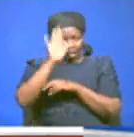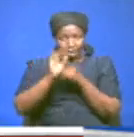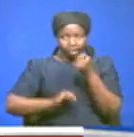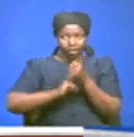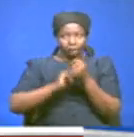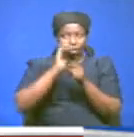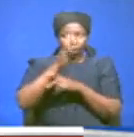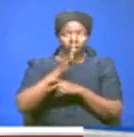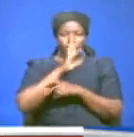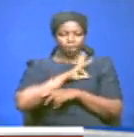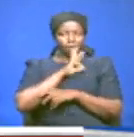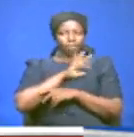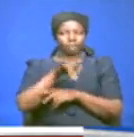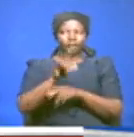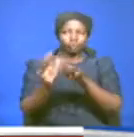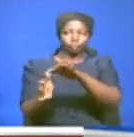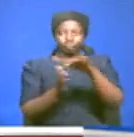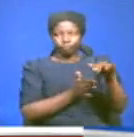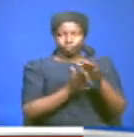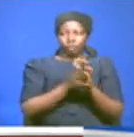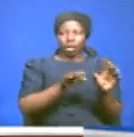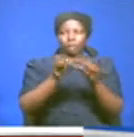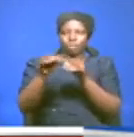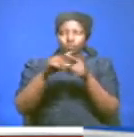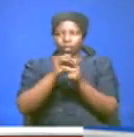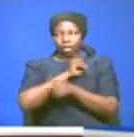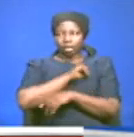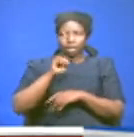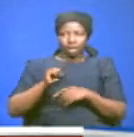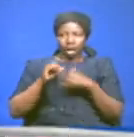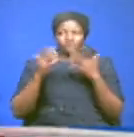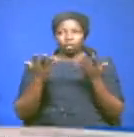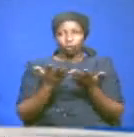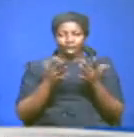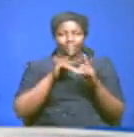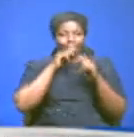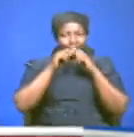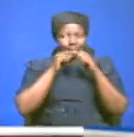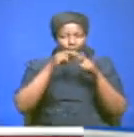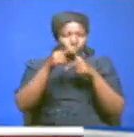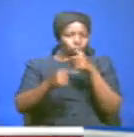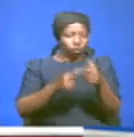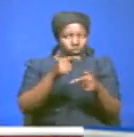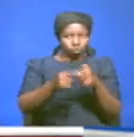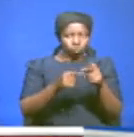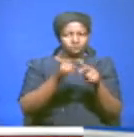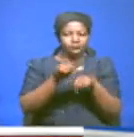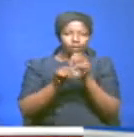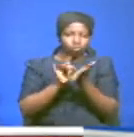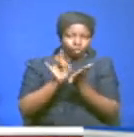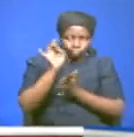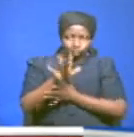Na sasa tuelekee katika bunge la Senate ambapo mahojiano yanaendelea ya kung'atuliwa kwa gavana wa Meru